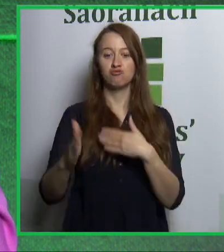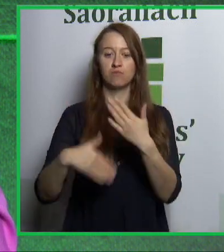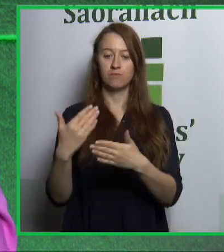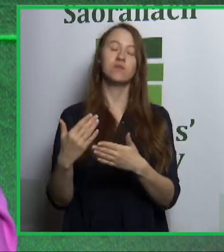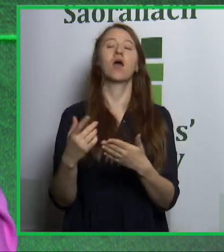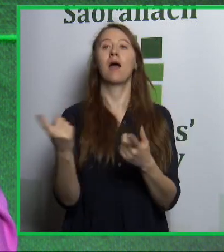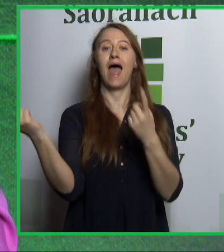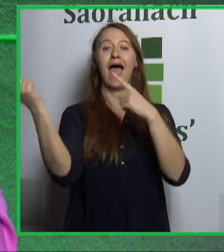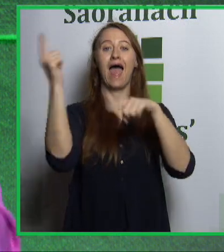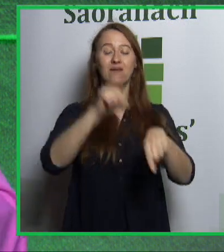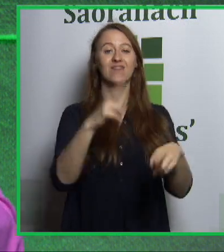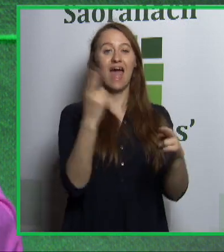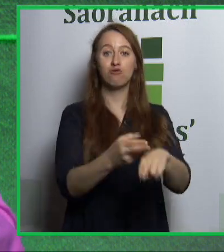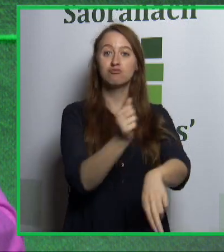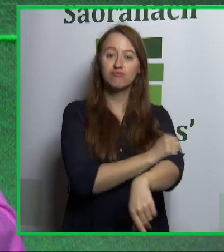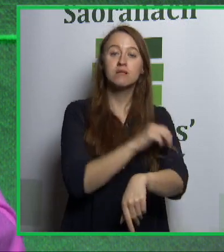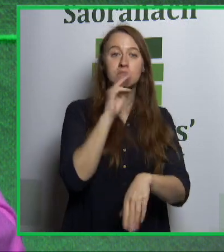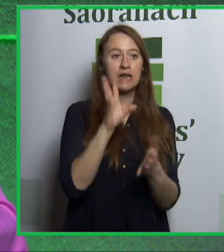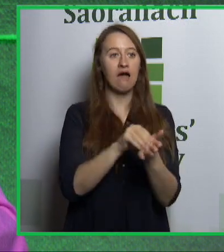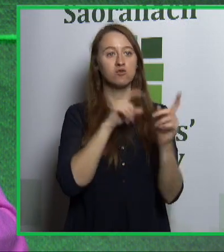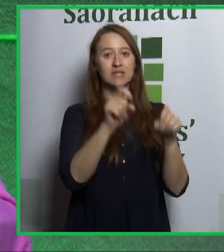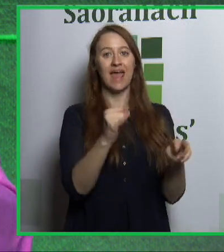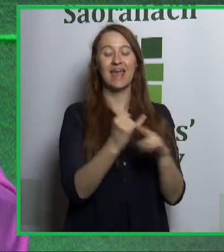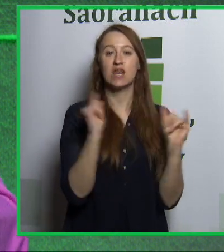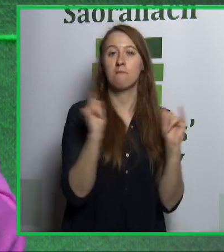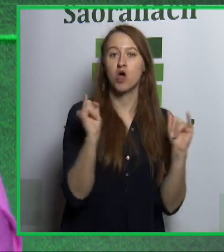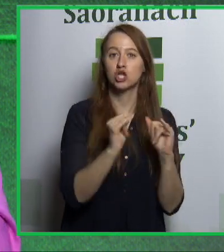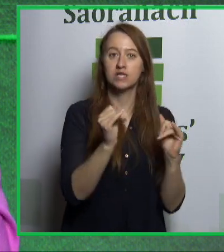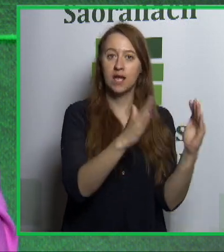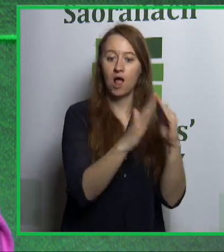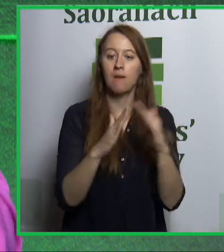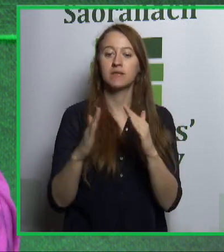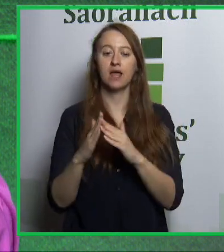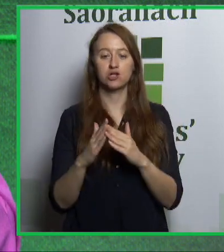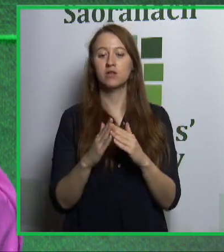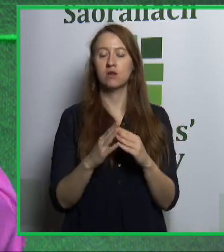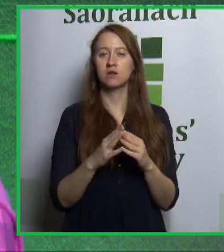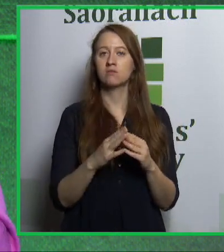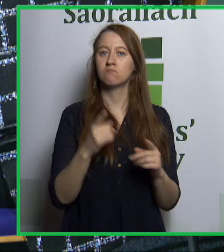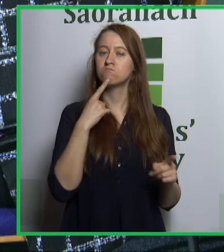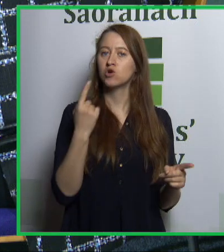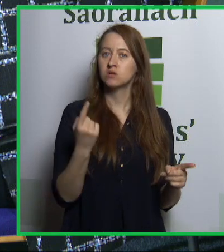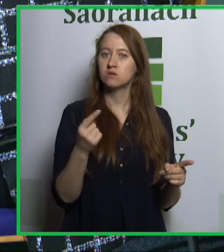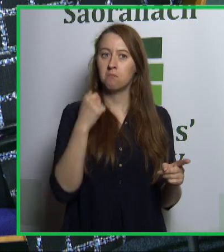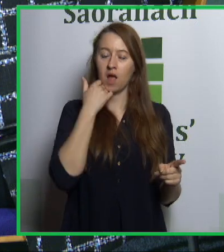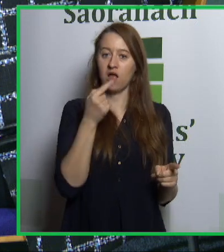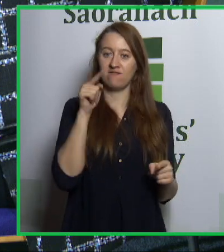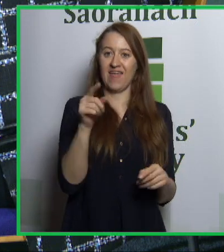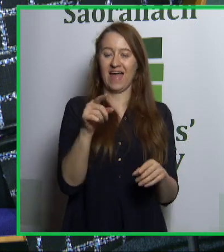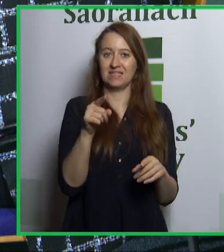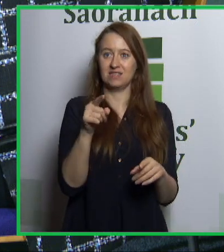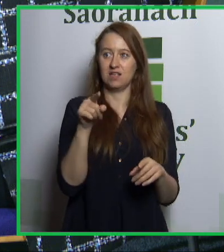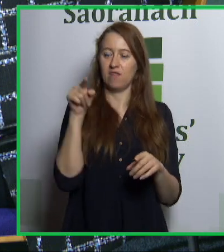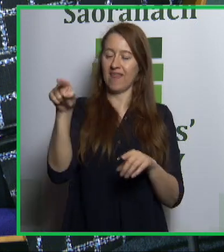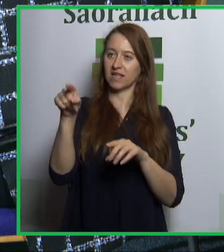emergency accommodation despite being on my own majority of my life. I never became homeless, but as a result of that, I did become